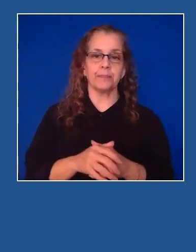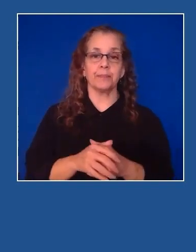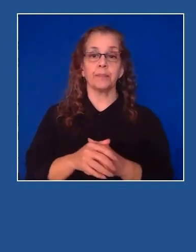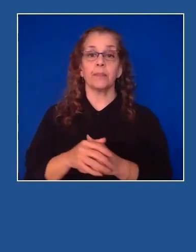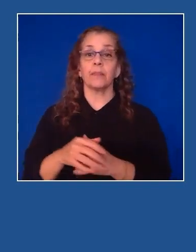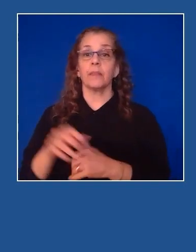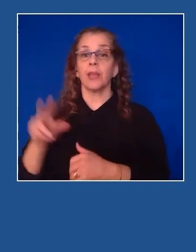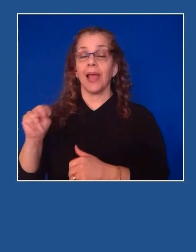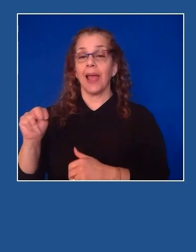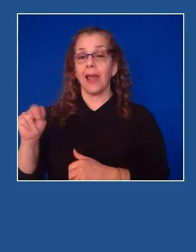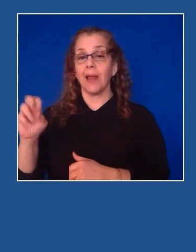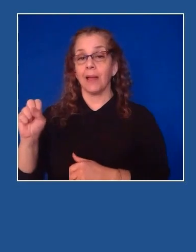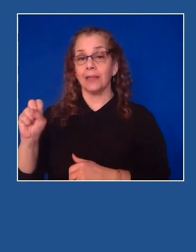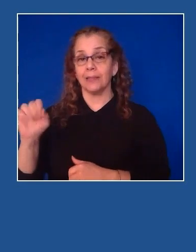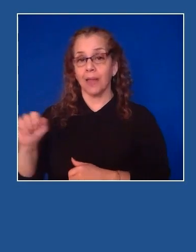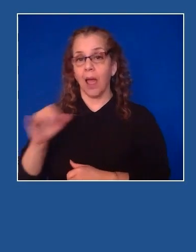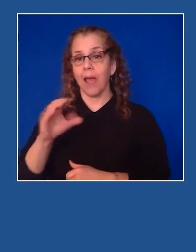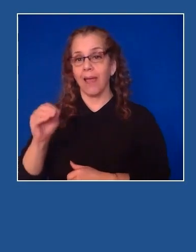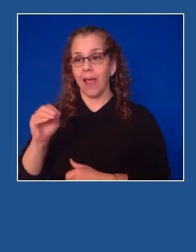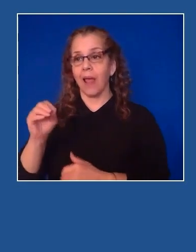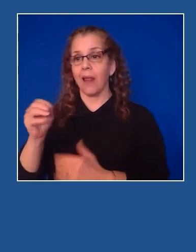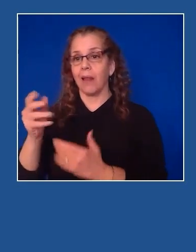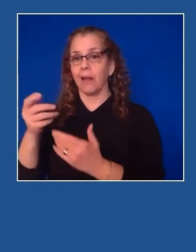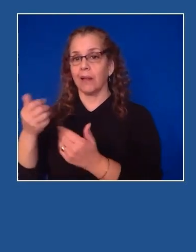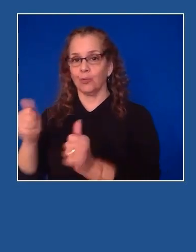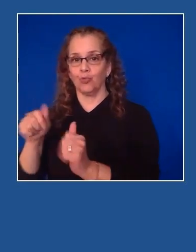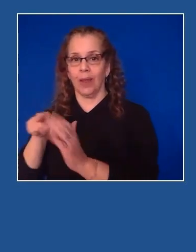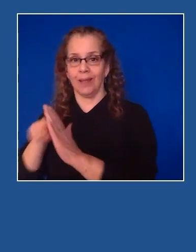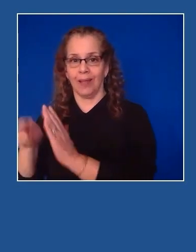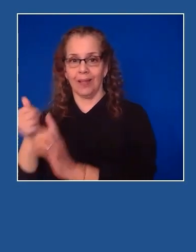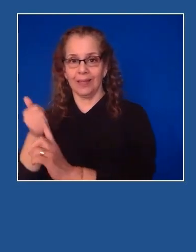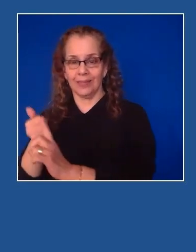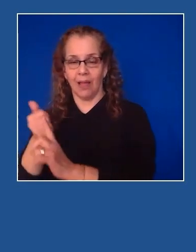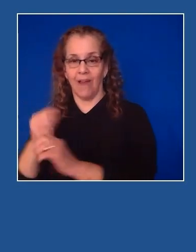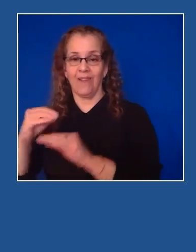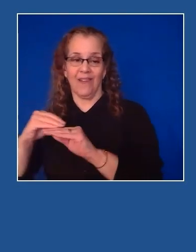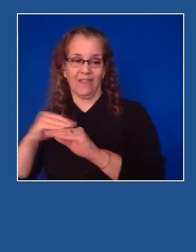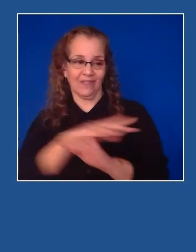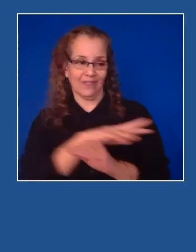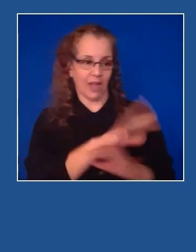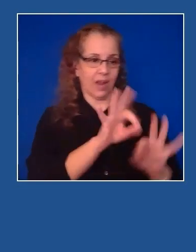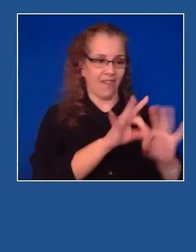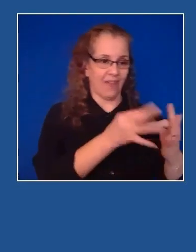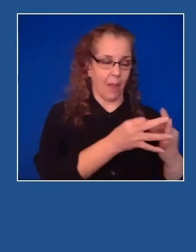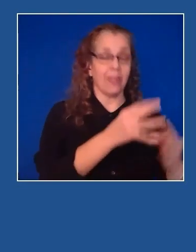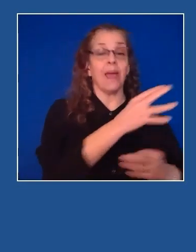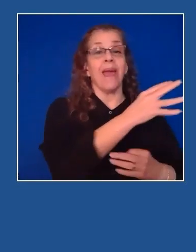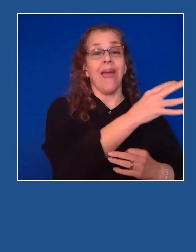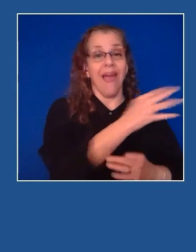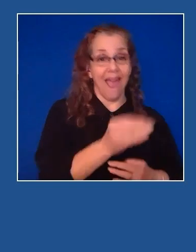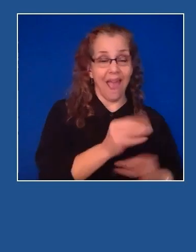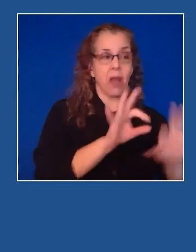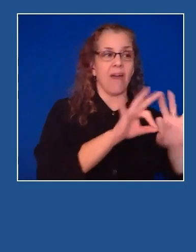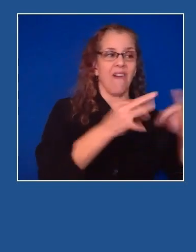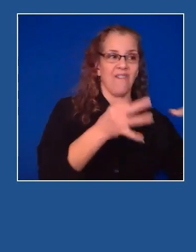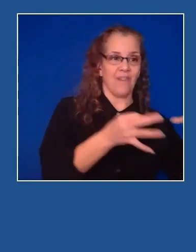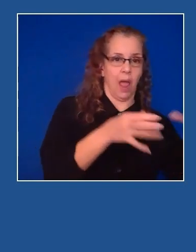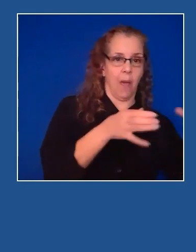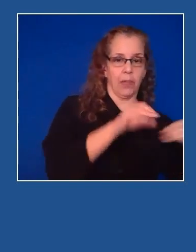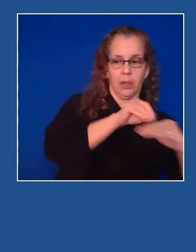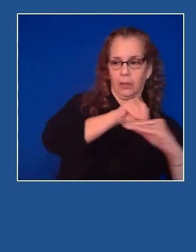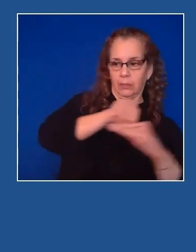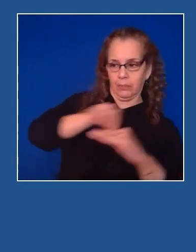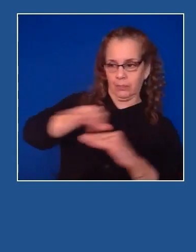non-suicidal self-injury affect family members, and family members have an impact back on suicidal and